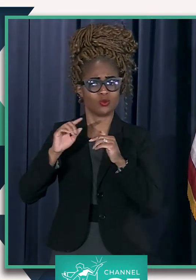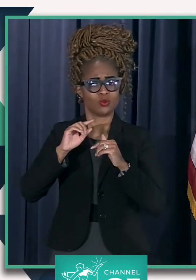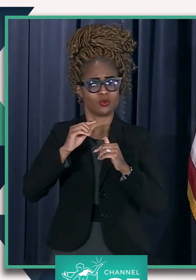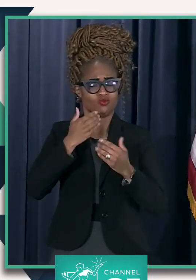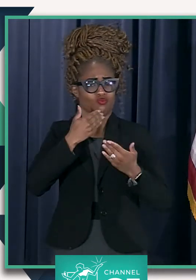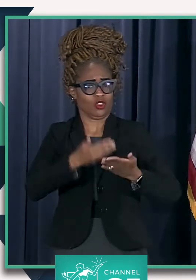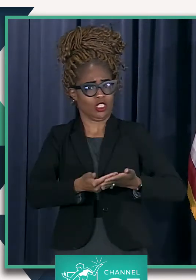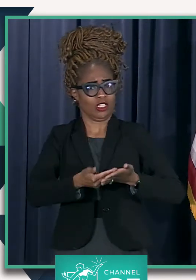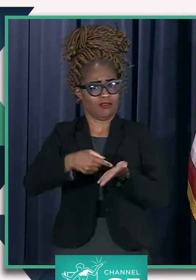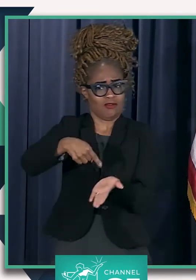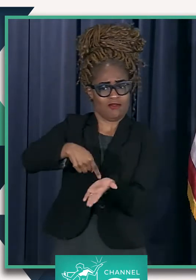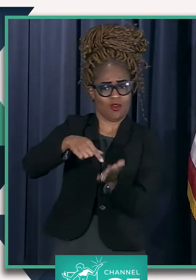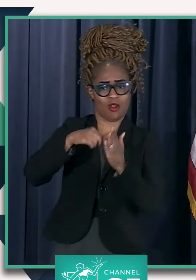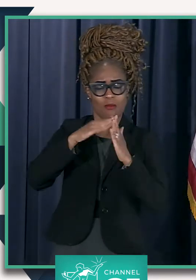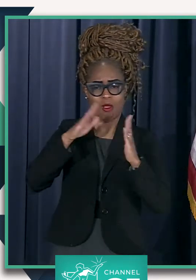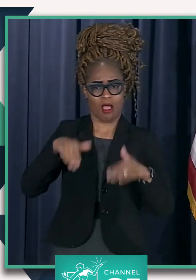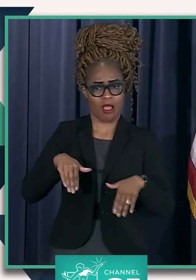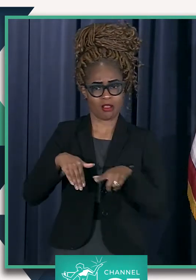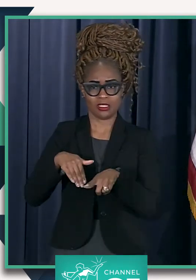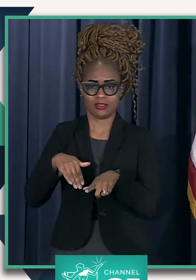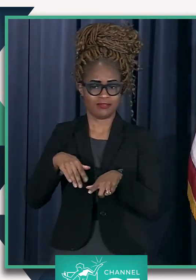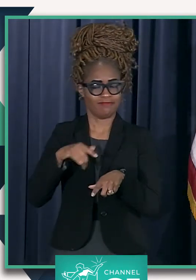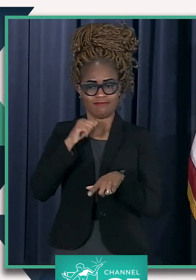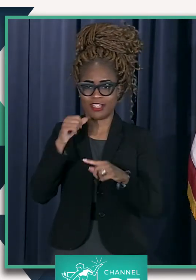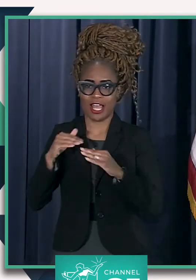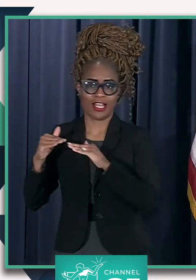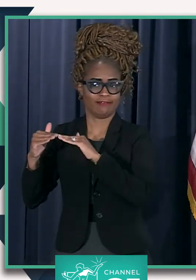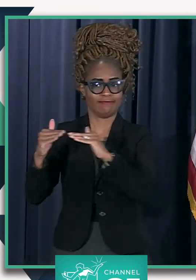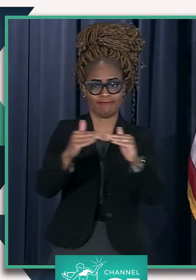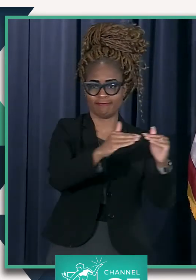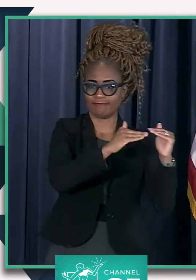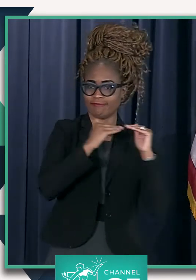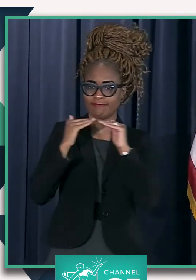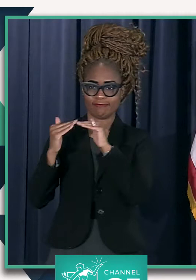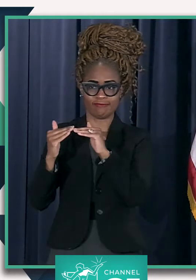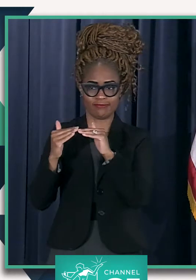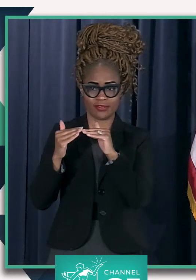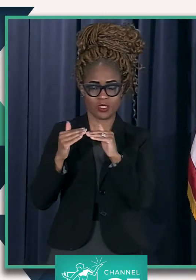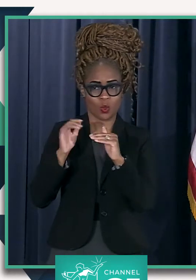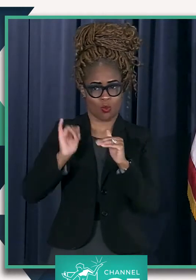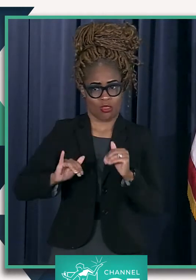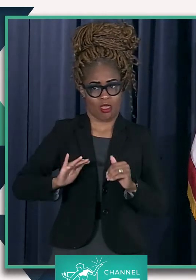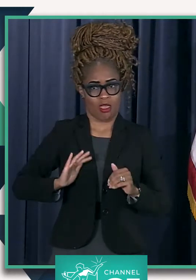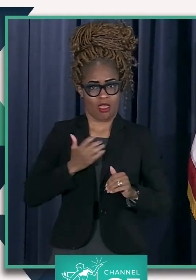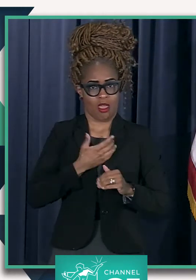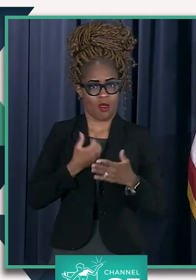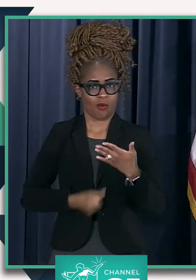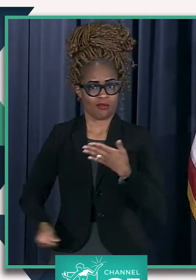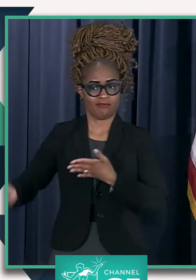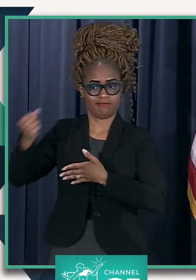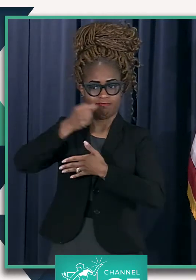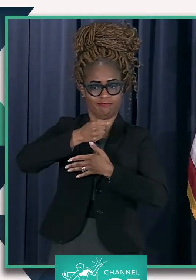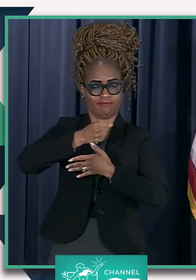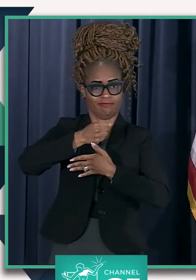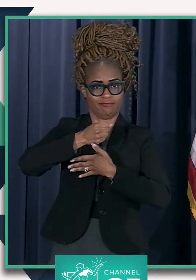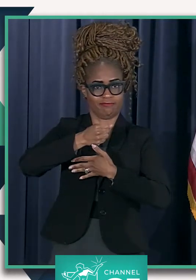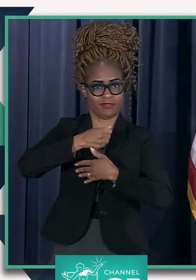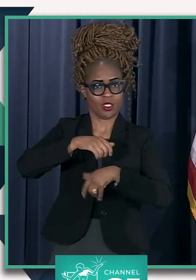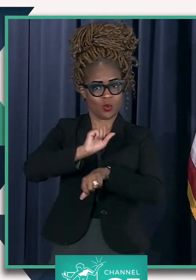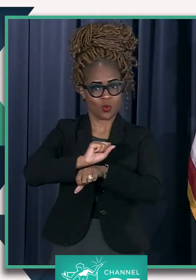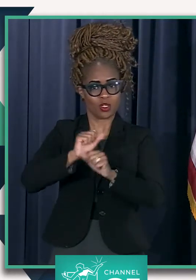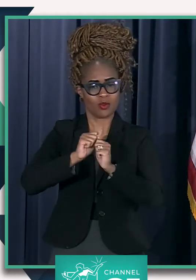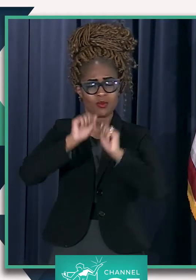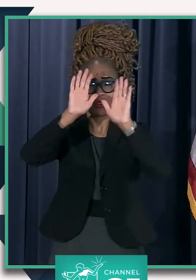affordable homes is not equitably available. So it's something that we have prioritized from the beginning, working with